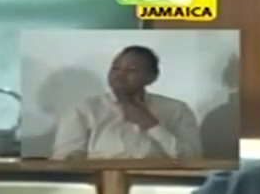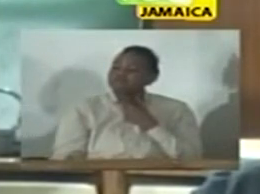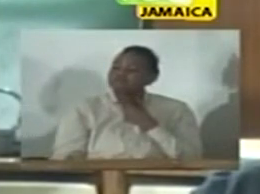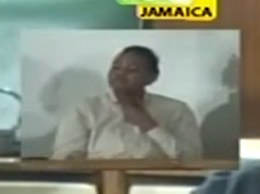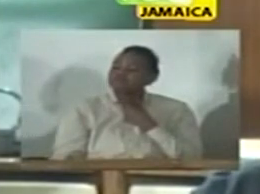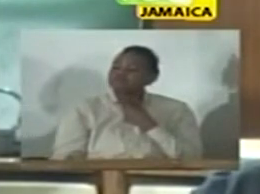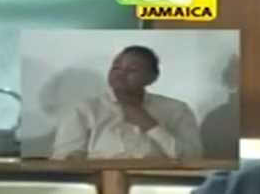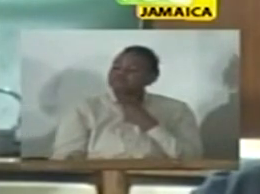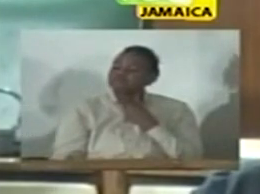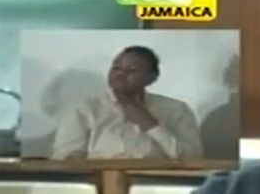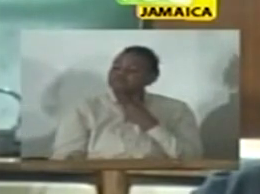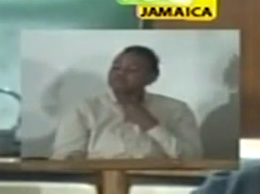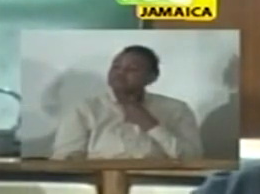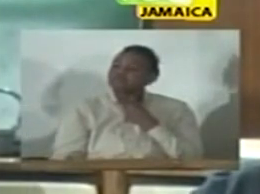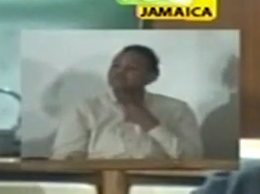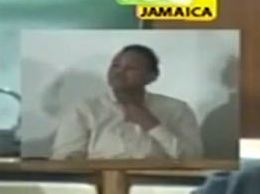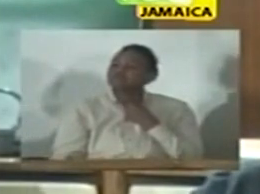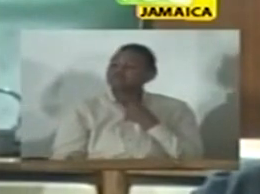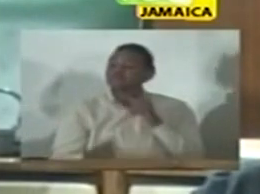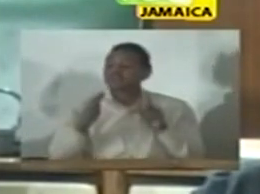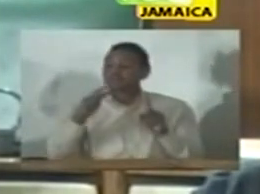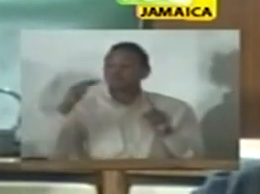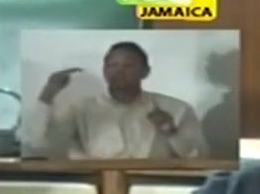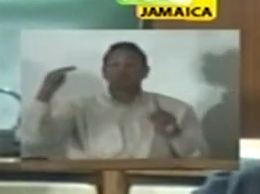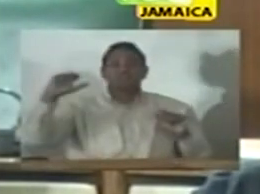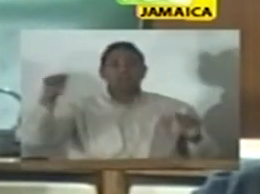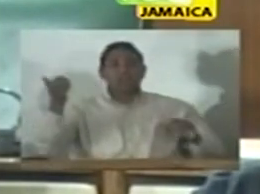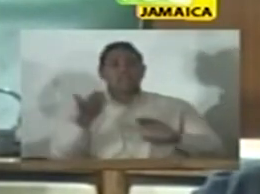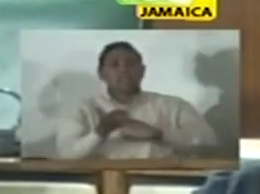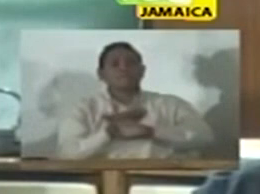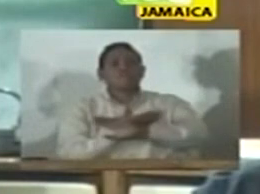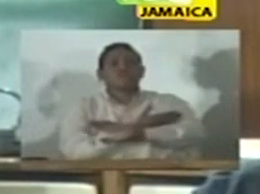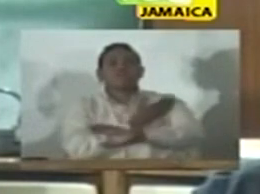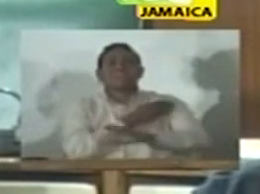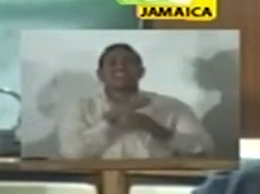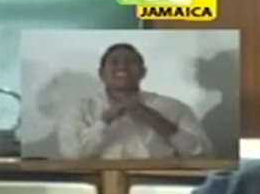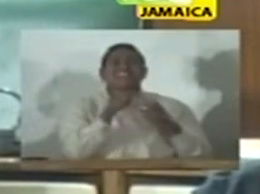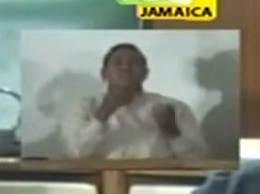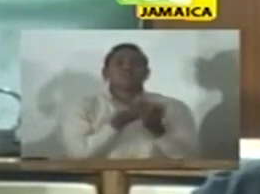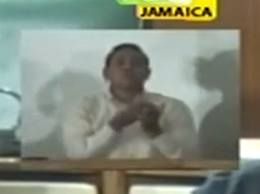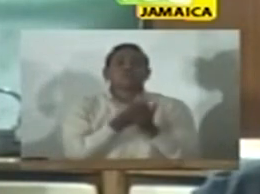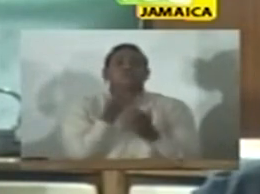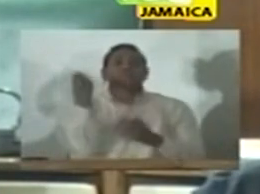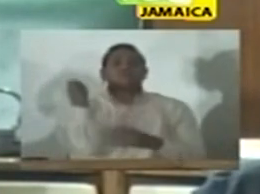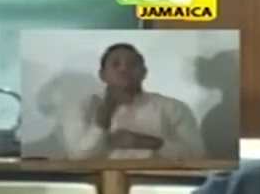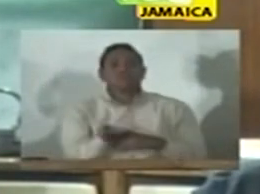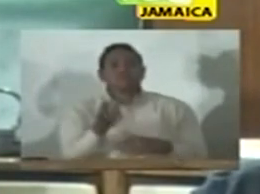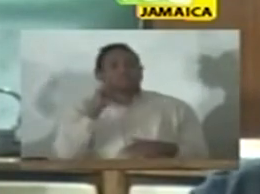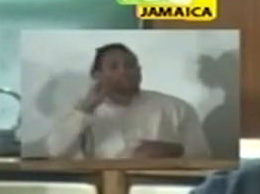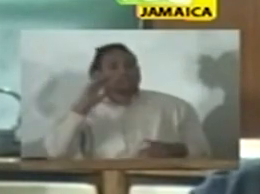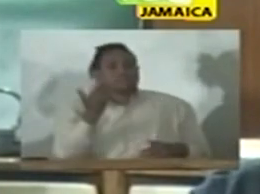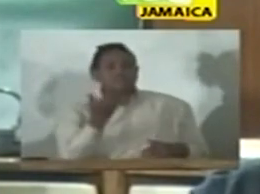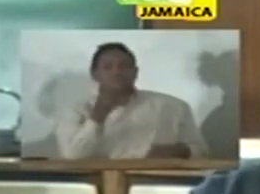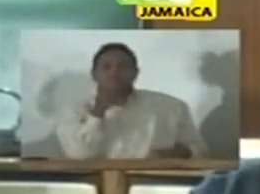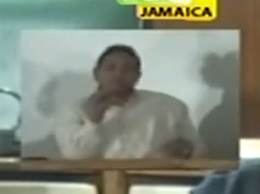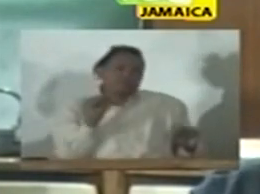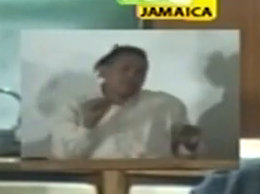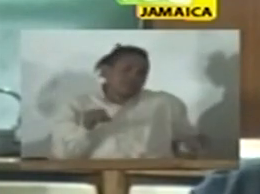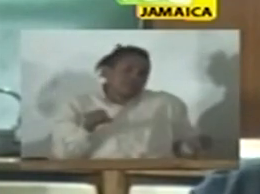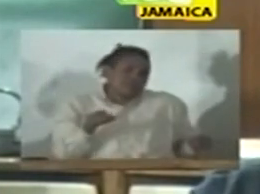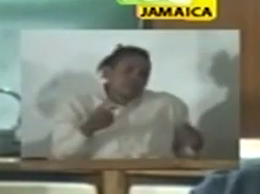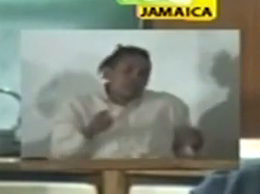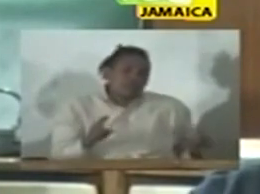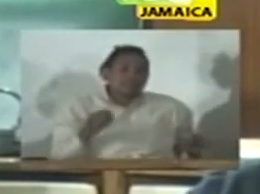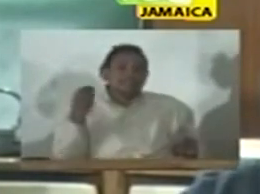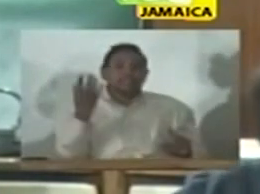but the prospect for any improvement in the inflows appears to be unlikely, Mr. President,